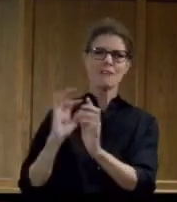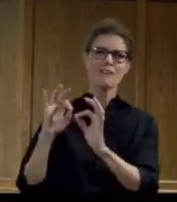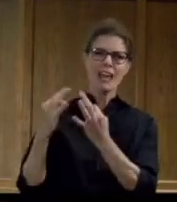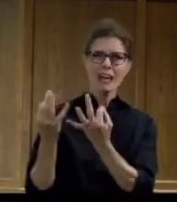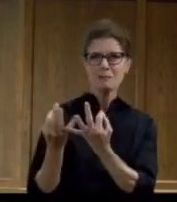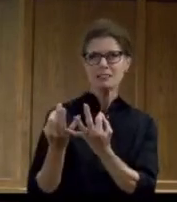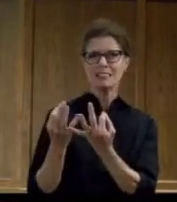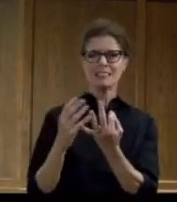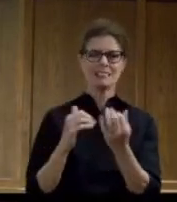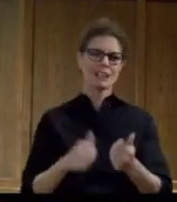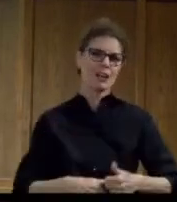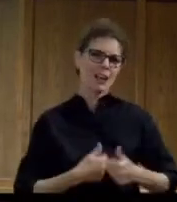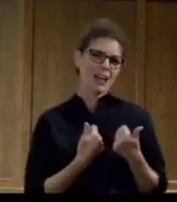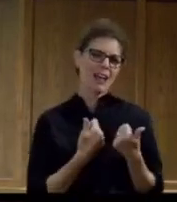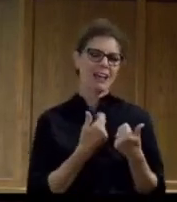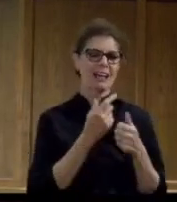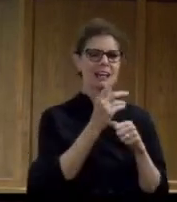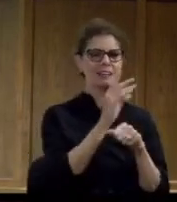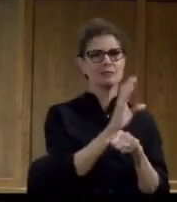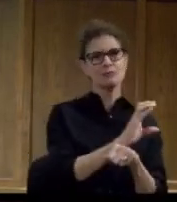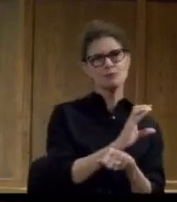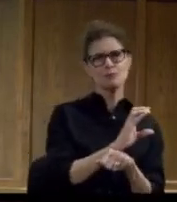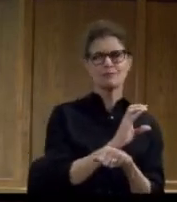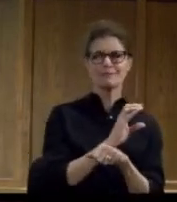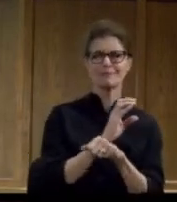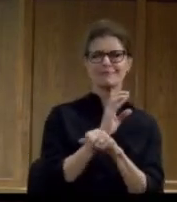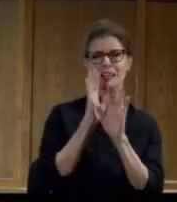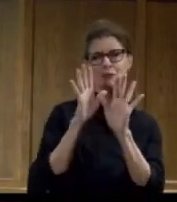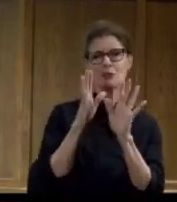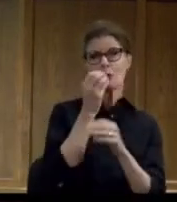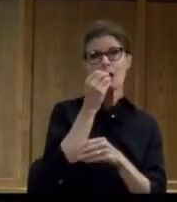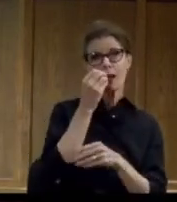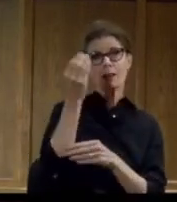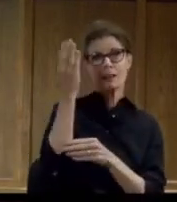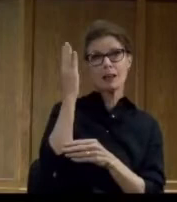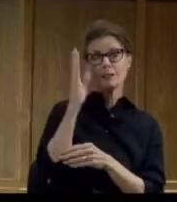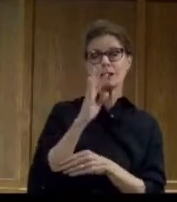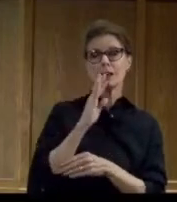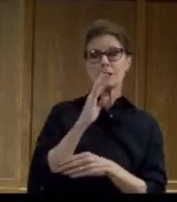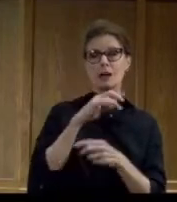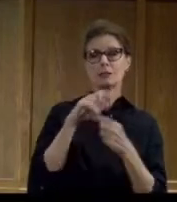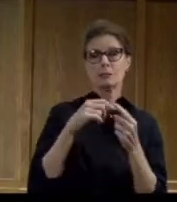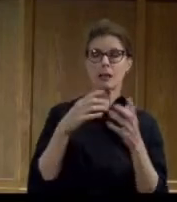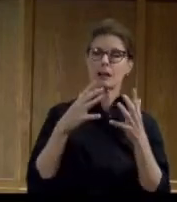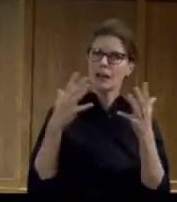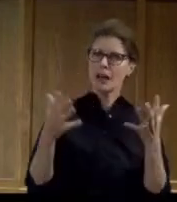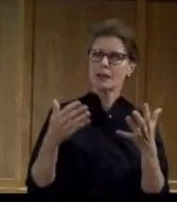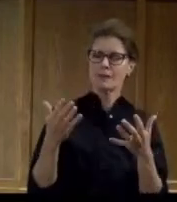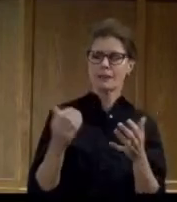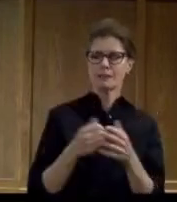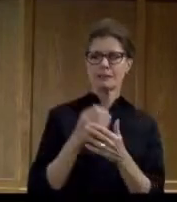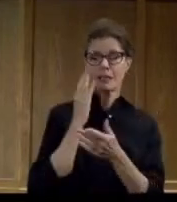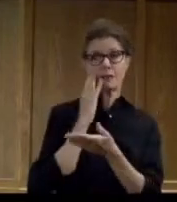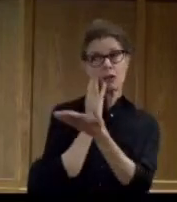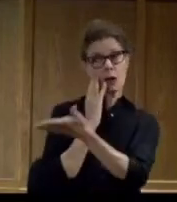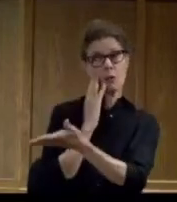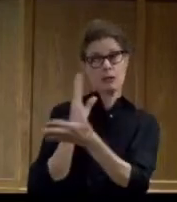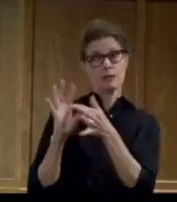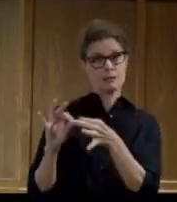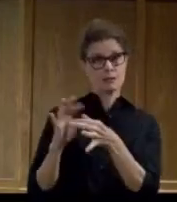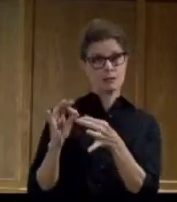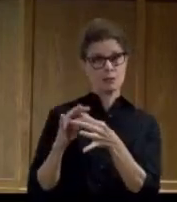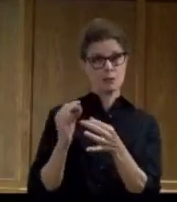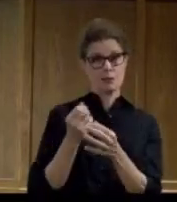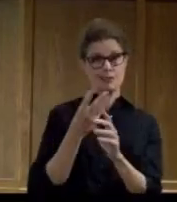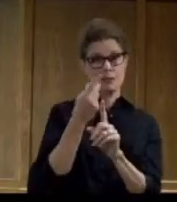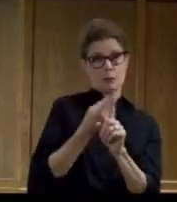churches, and it was a great lunch, and we talked about a lot of good things. We talked about a lot of hard things. Well, if you know Mitch's story, just a few months ago, Mitch nearly